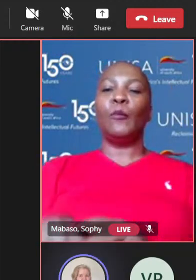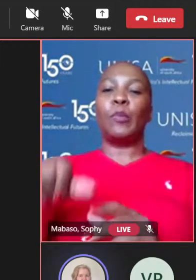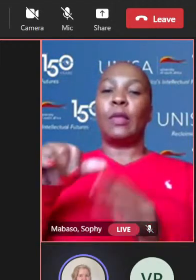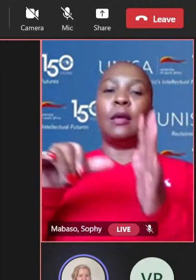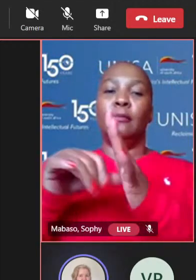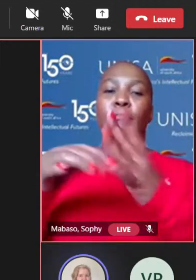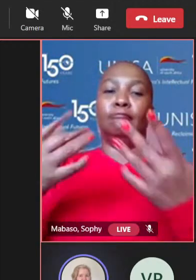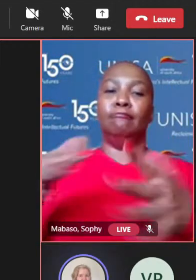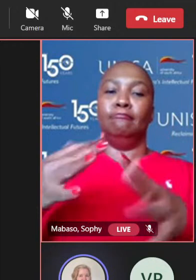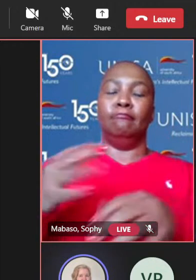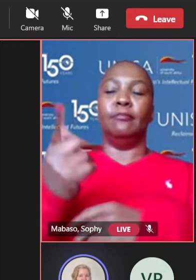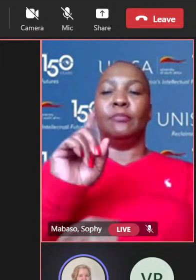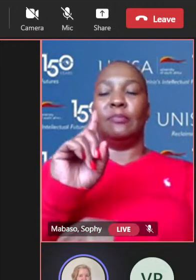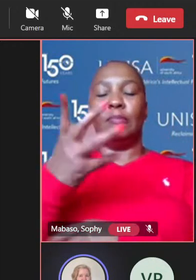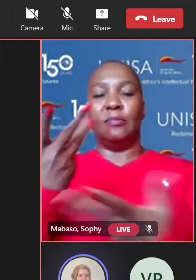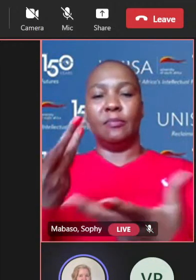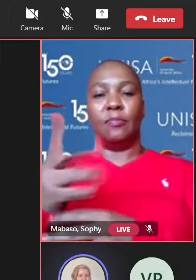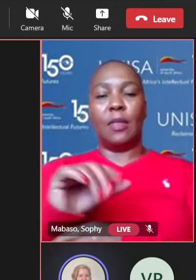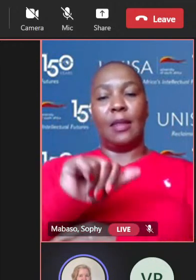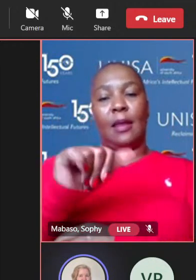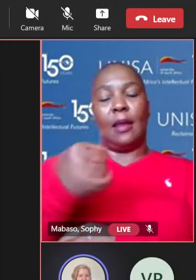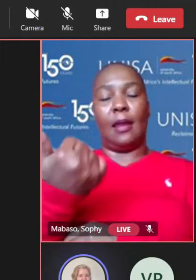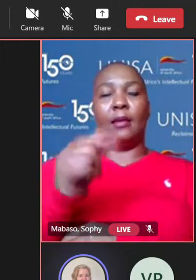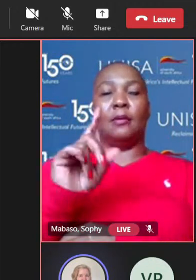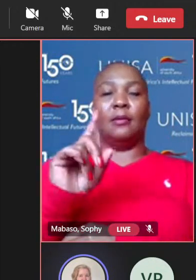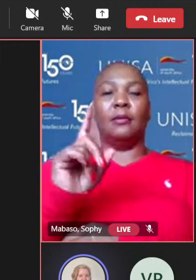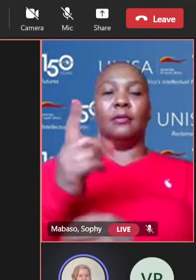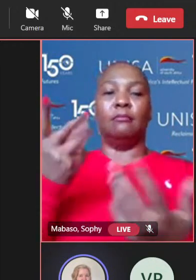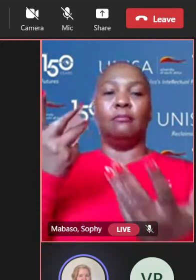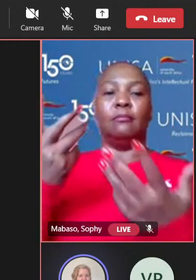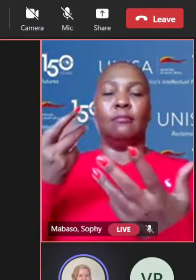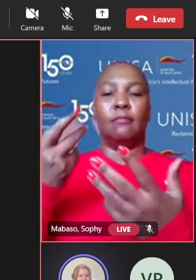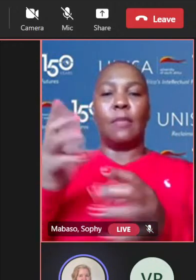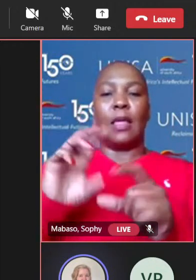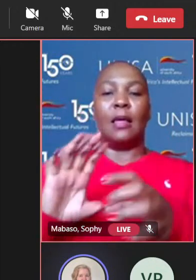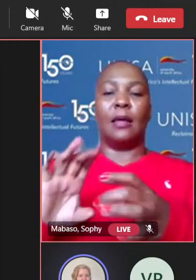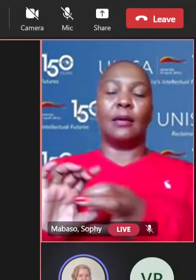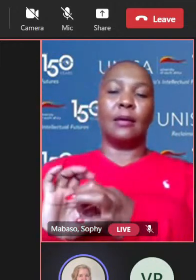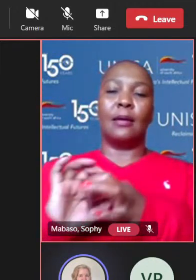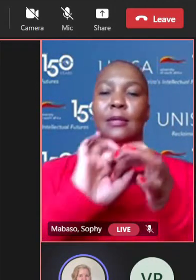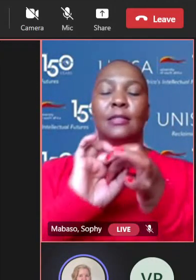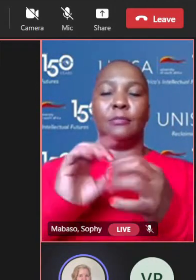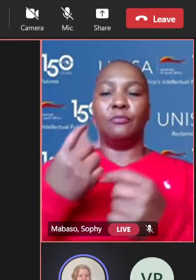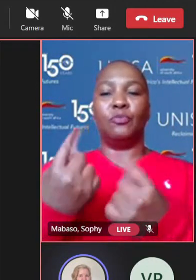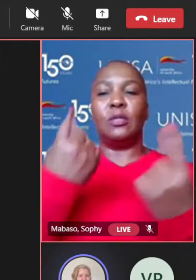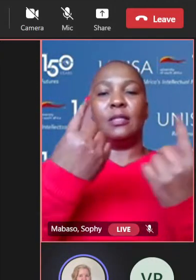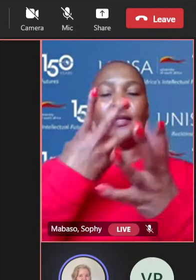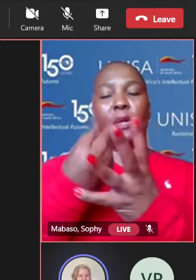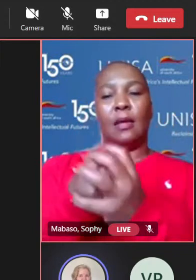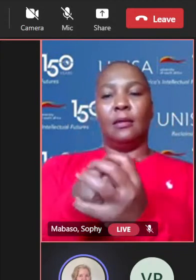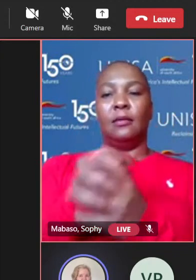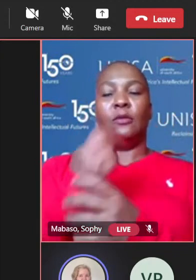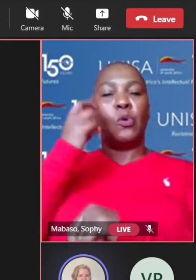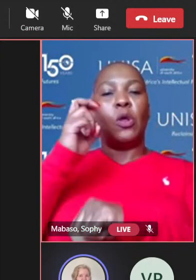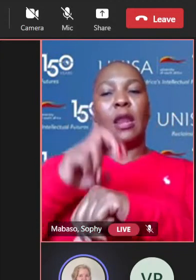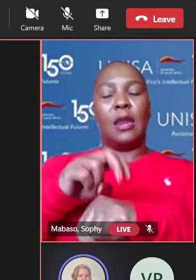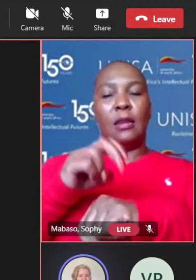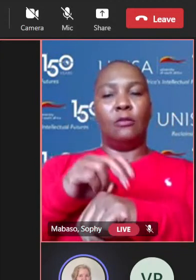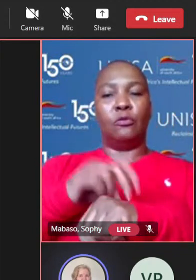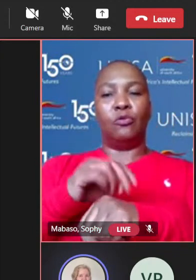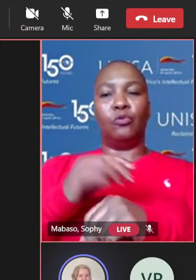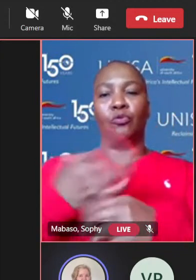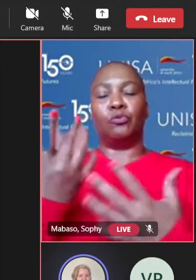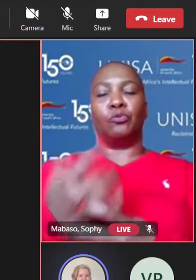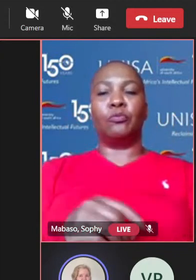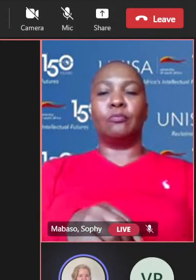the next to have relationship with each other. You need to be proactive, and part of